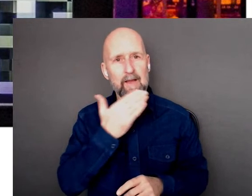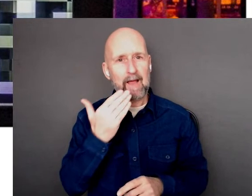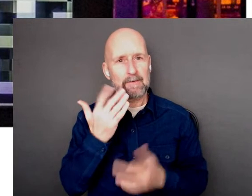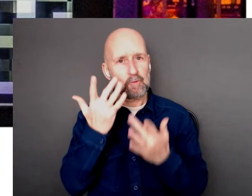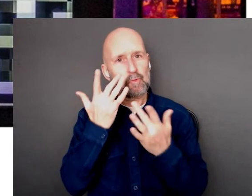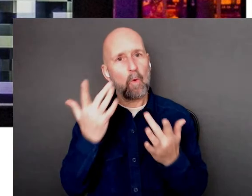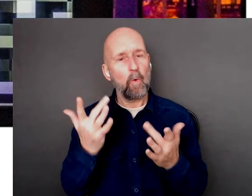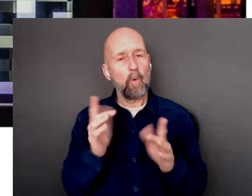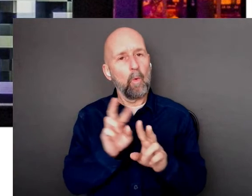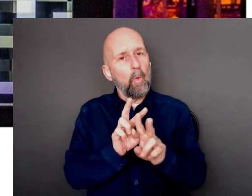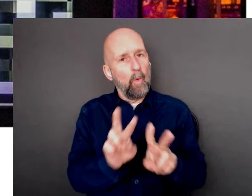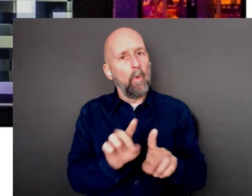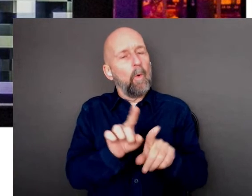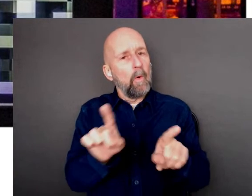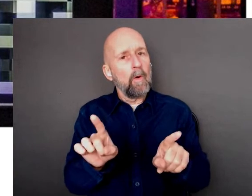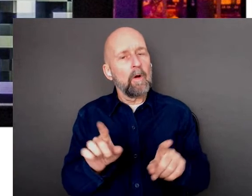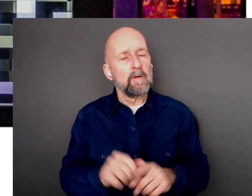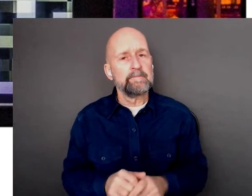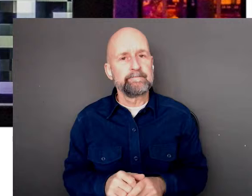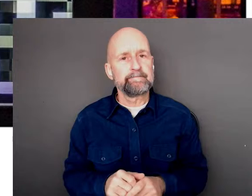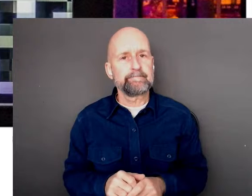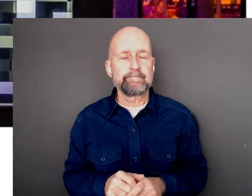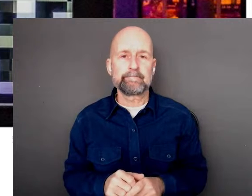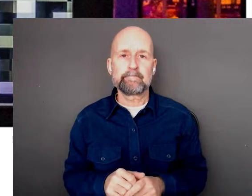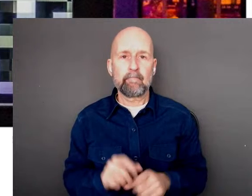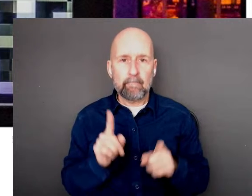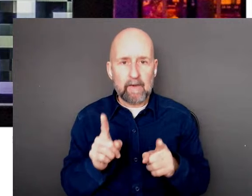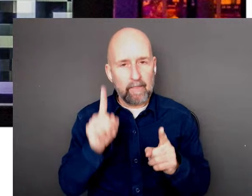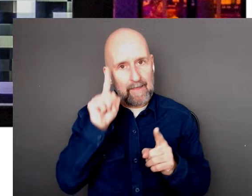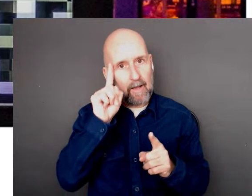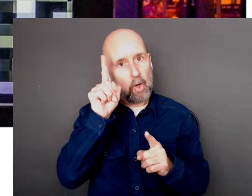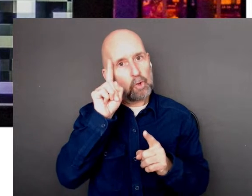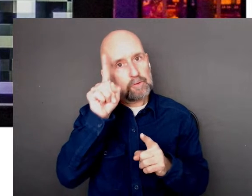to do this consciousness, even if it's